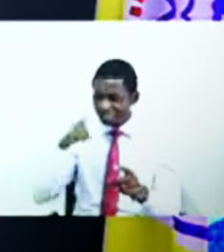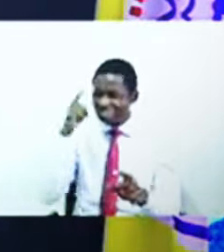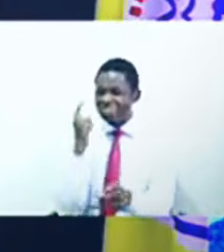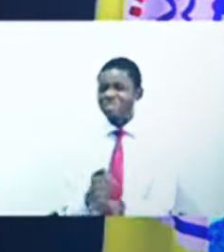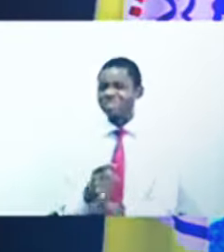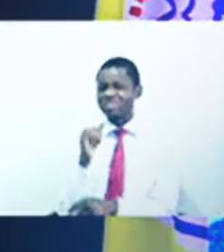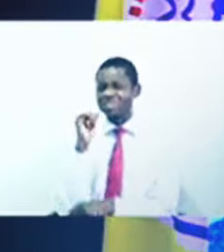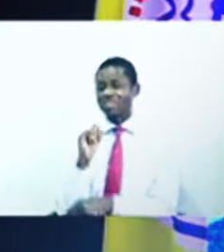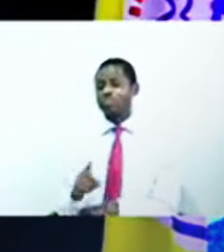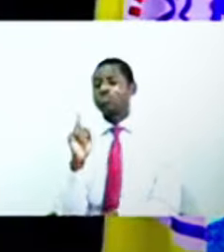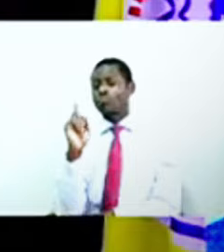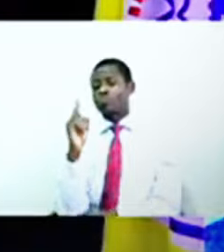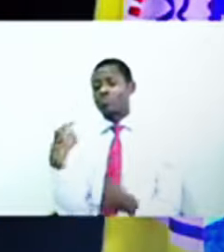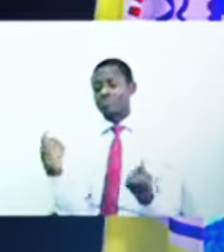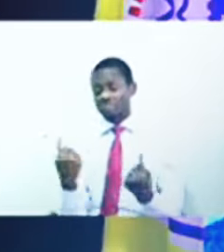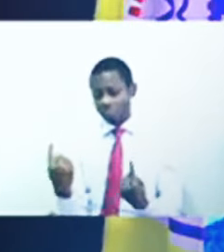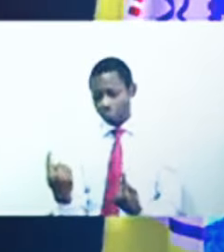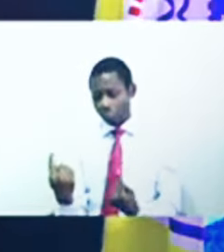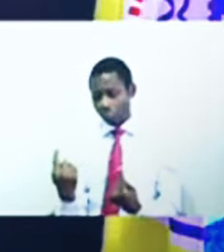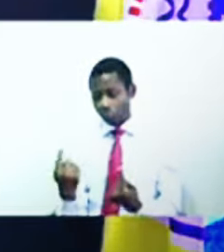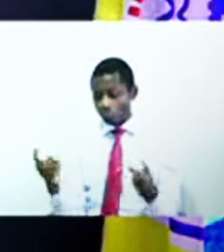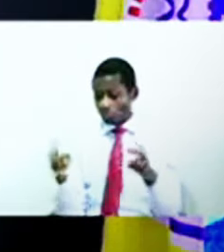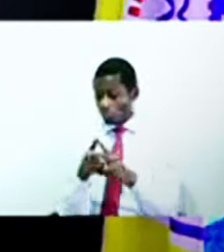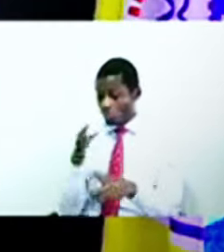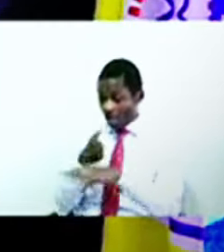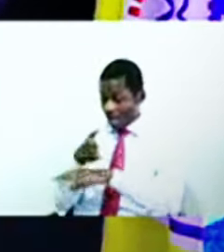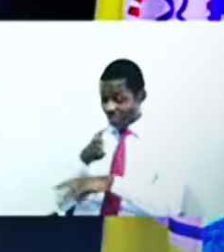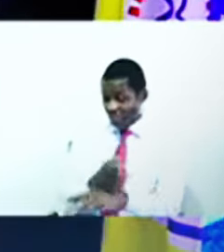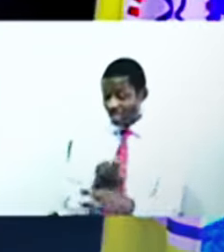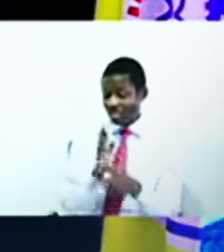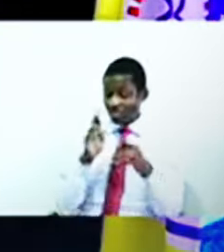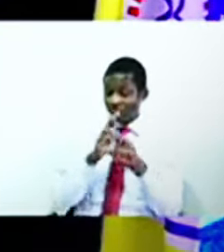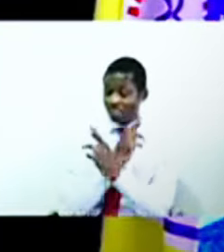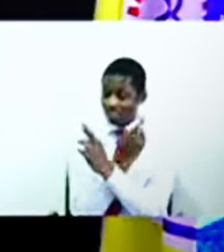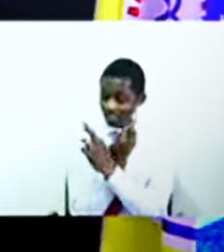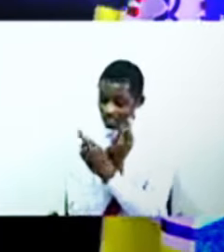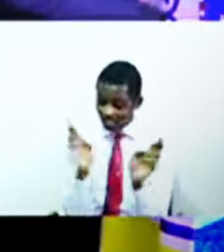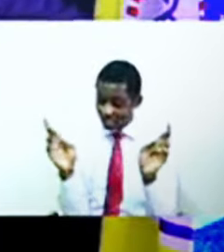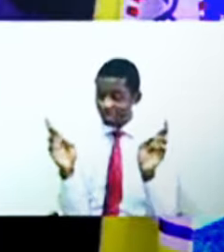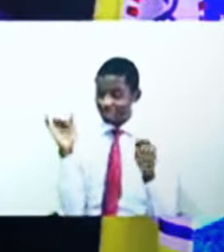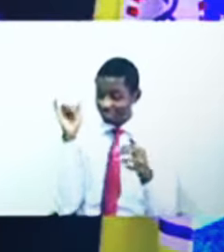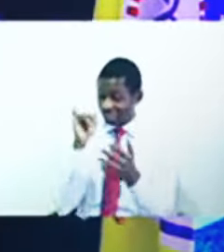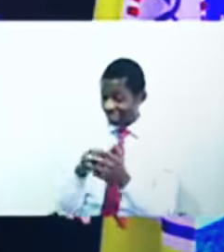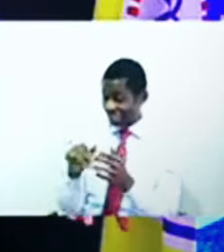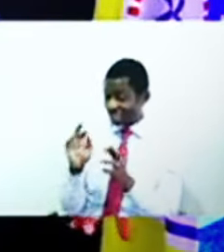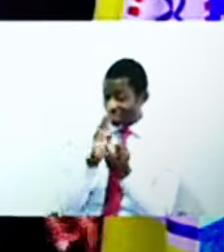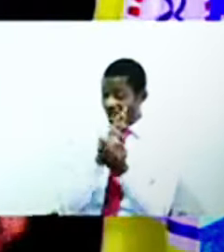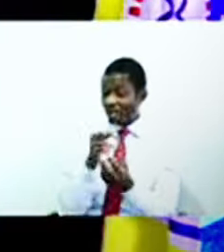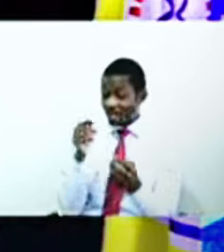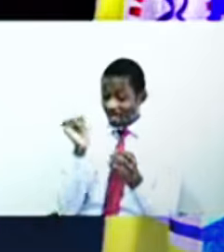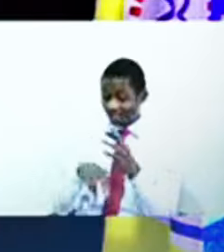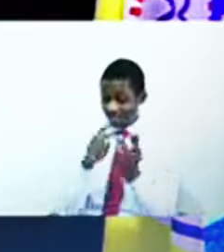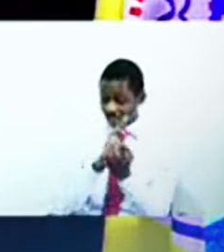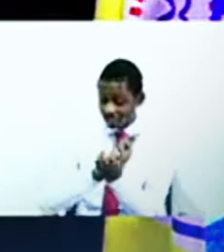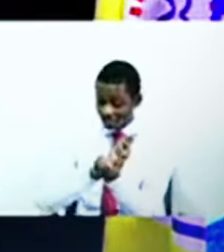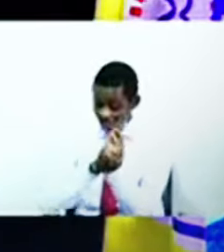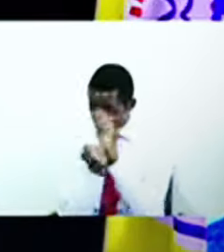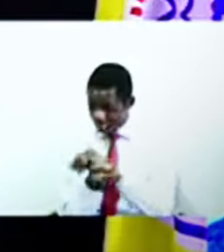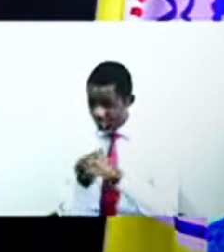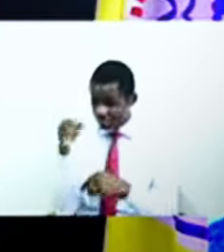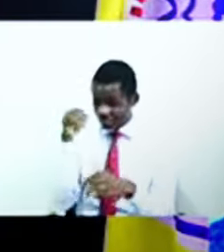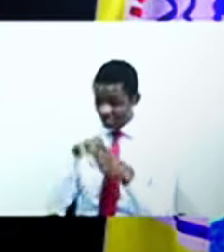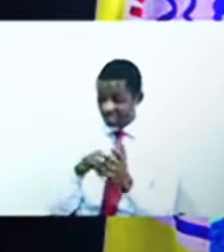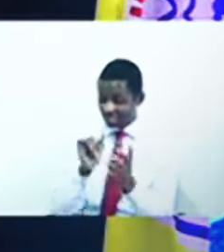of that sin, he never went on indulging in sin any longer. So when we